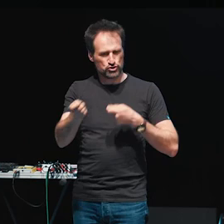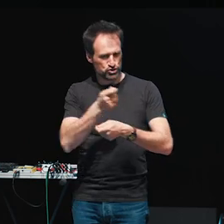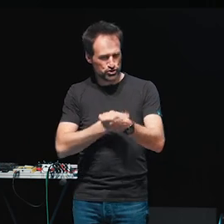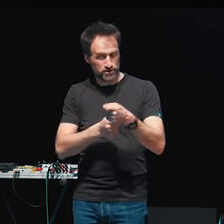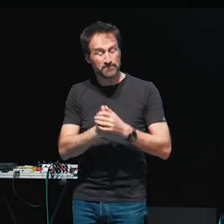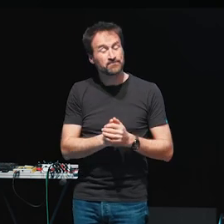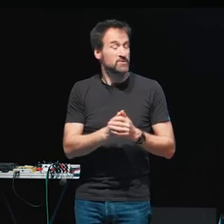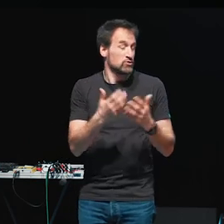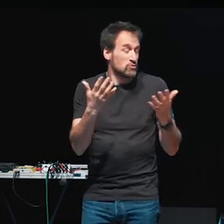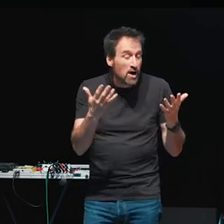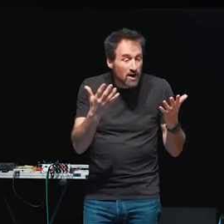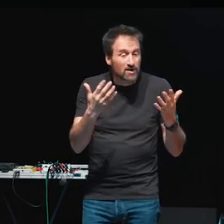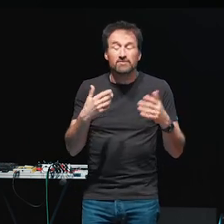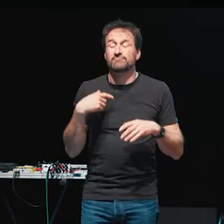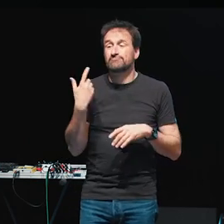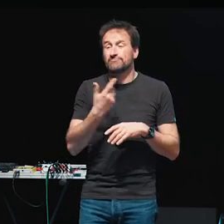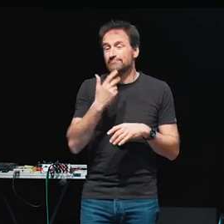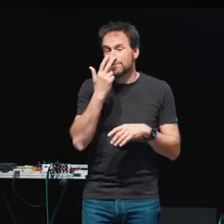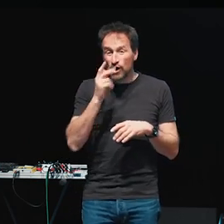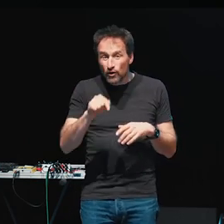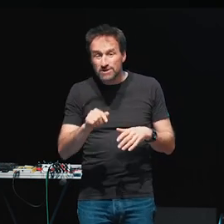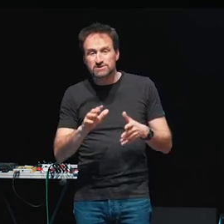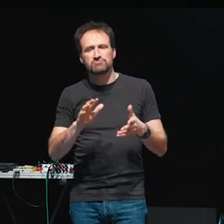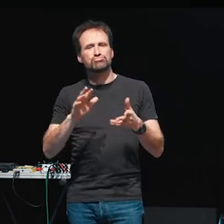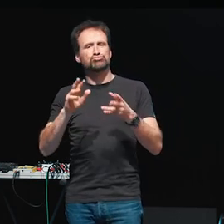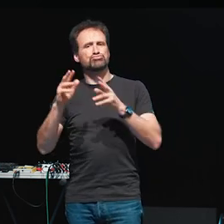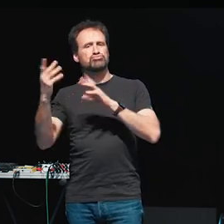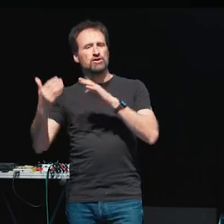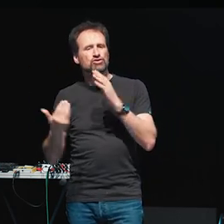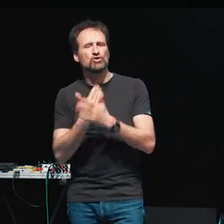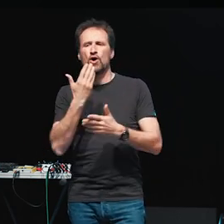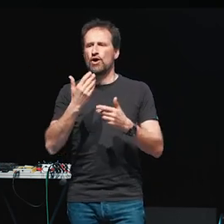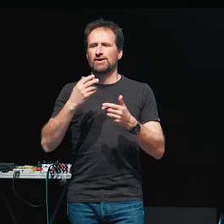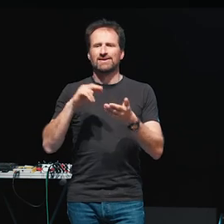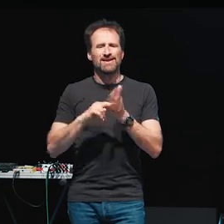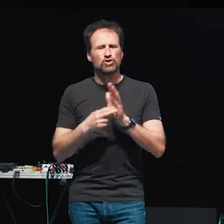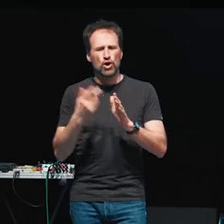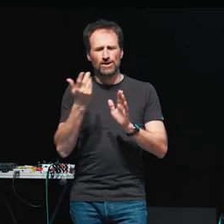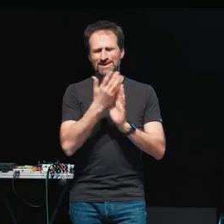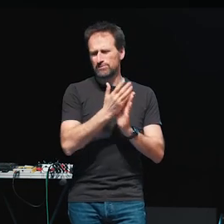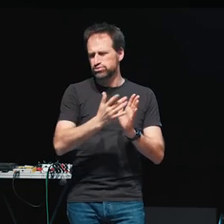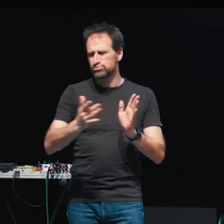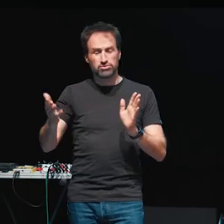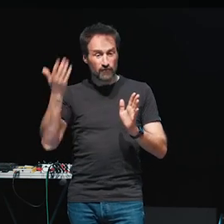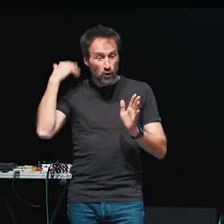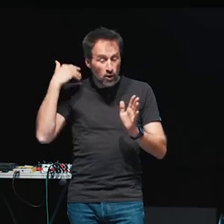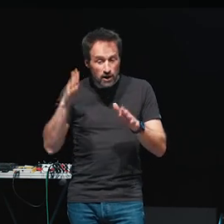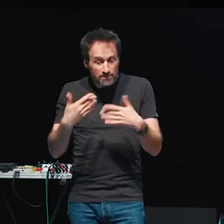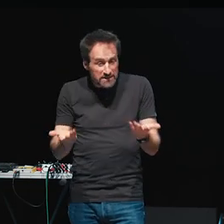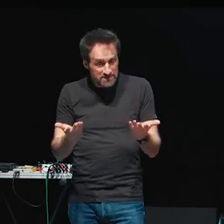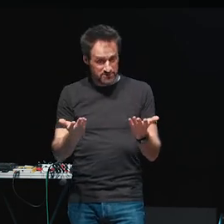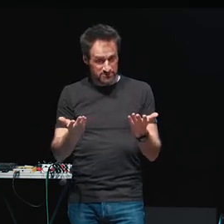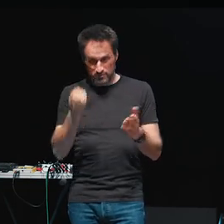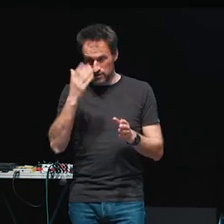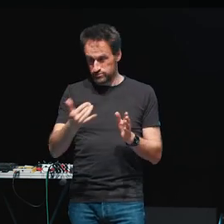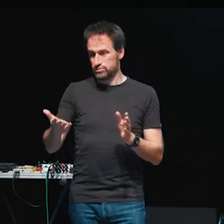With that, they were also turning to a diverse array of technologies, which were actually quite different than before. Like, also,